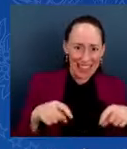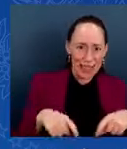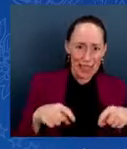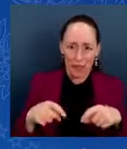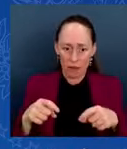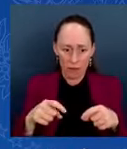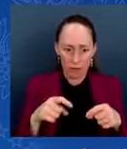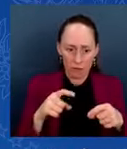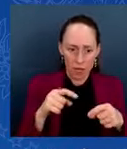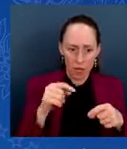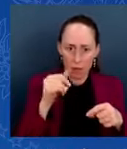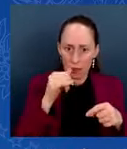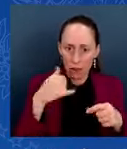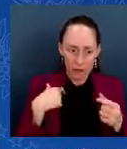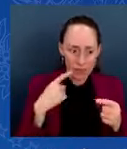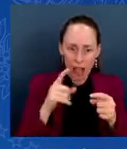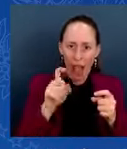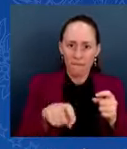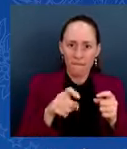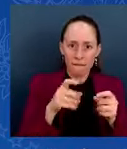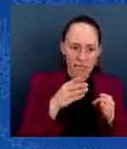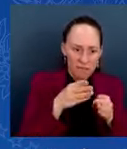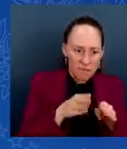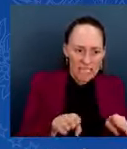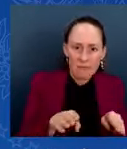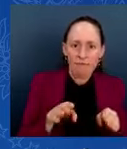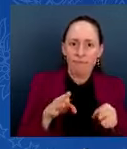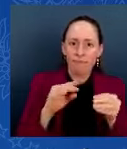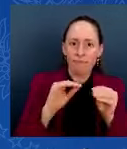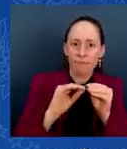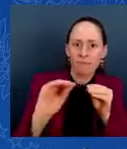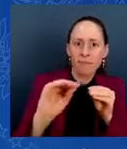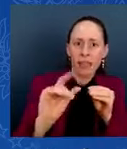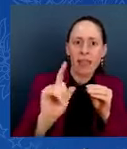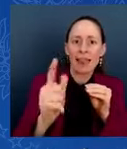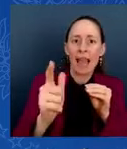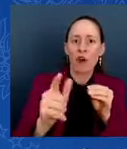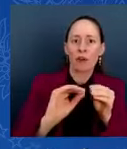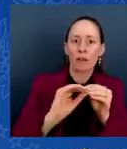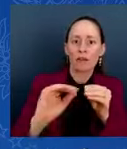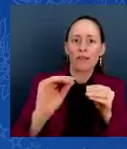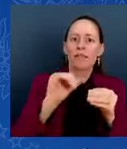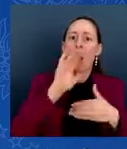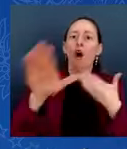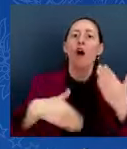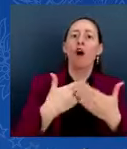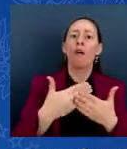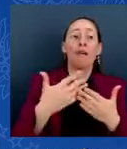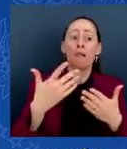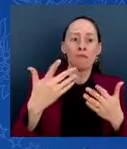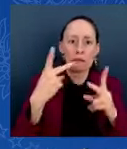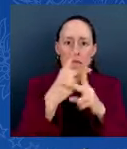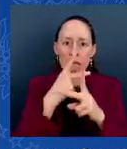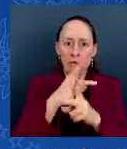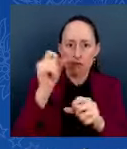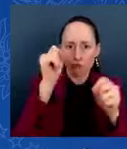to make it stretch through a month. And why, we all know, but let's ask, why